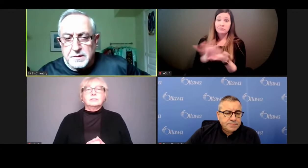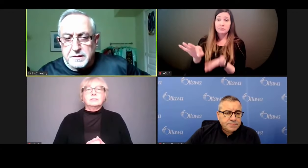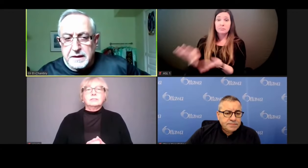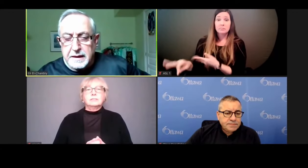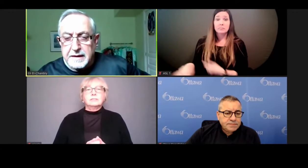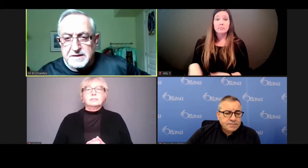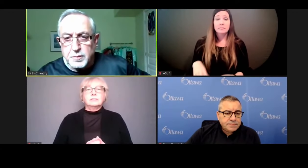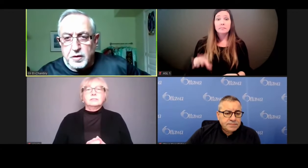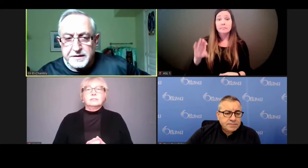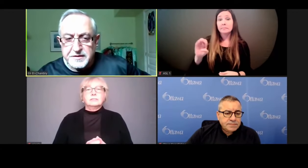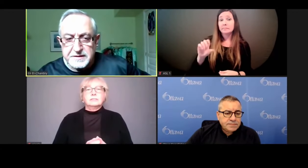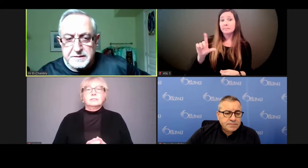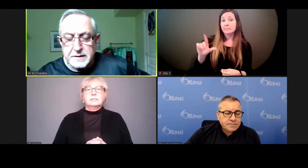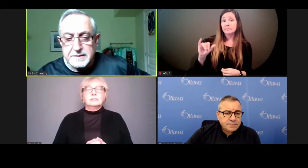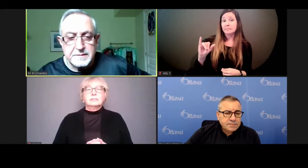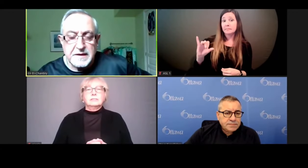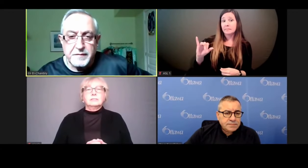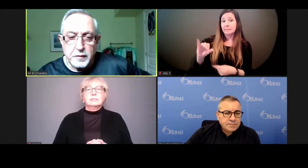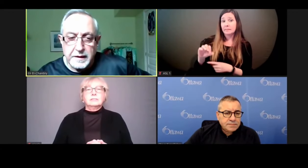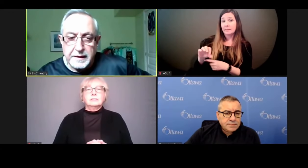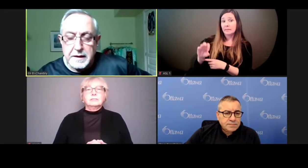Mr. Kanellakis, more than just